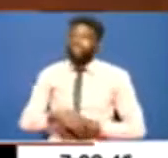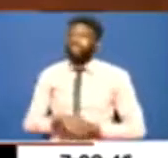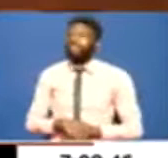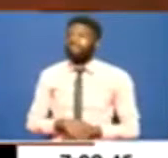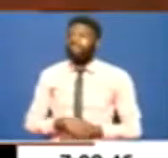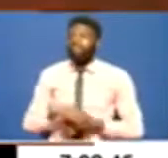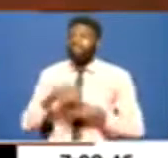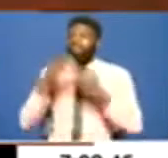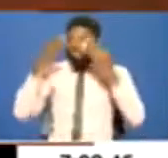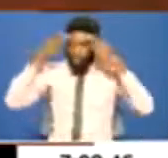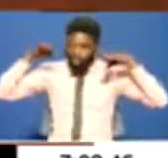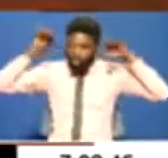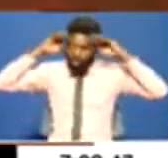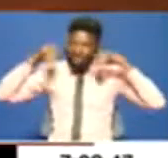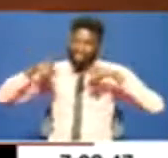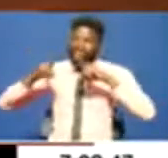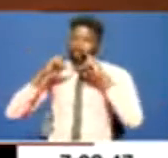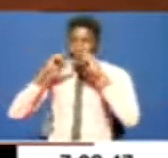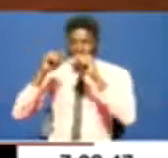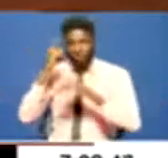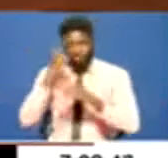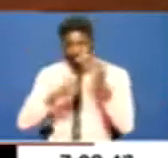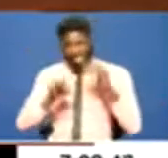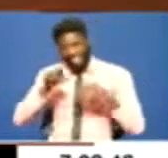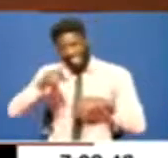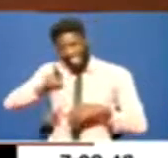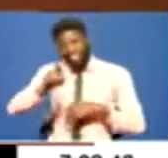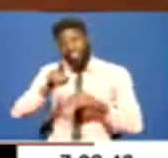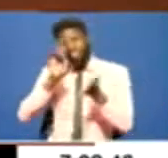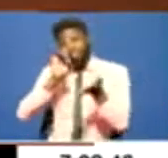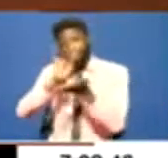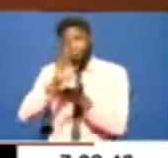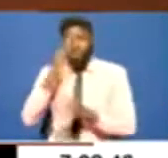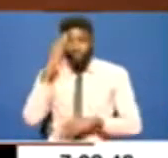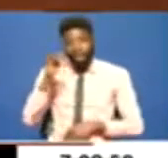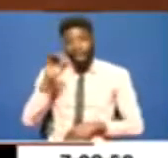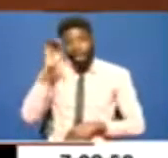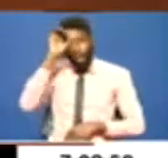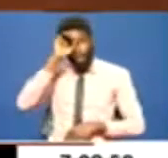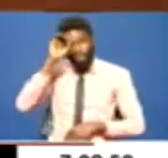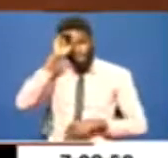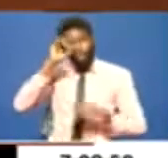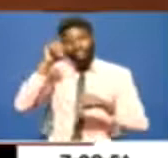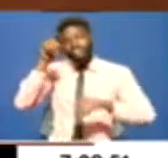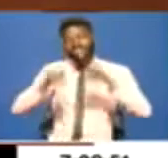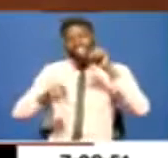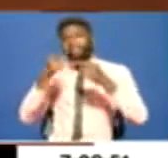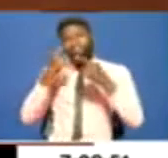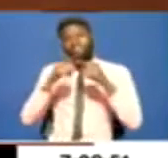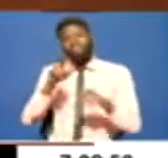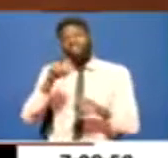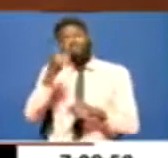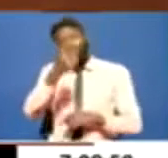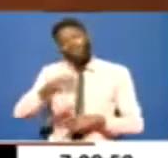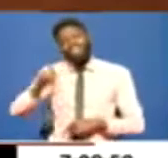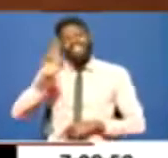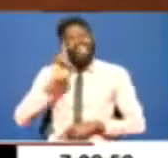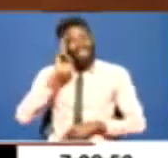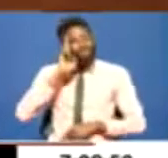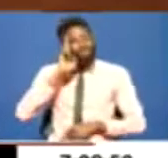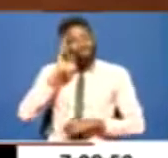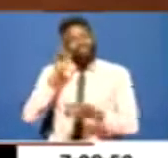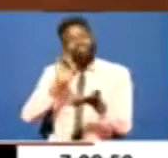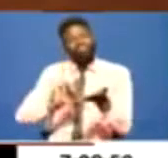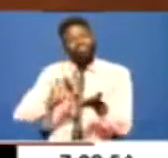yalitokana na tofauti za kimawazo ambazo amesema hazifai kuwa msingi wa kumwadhibu. My being in the Senate today is